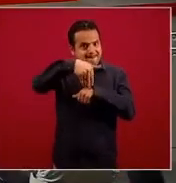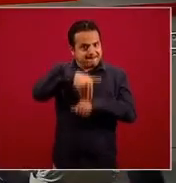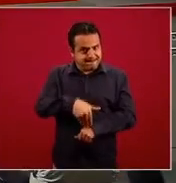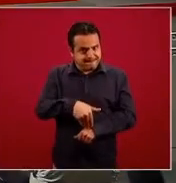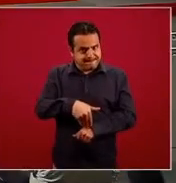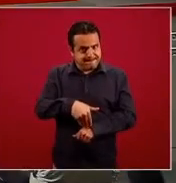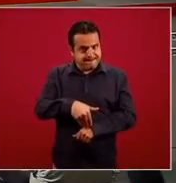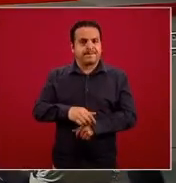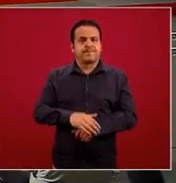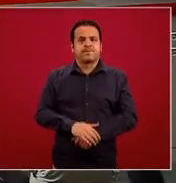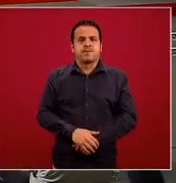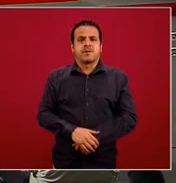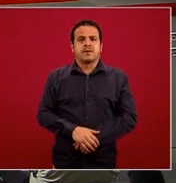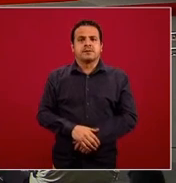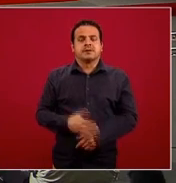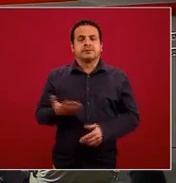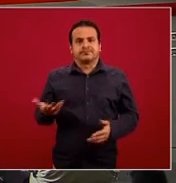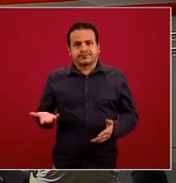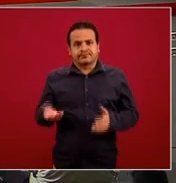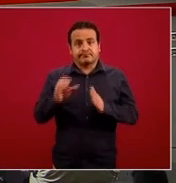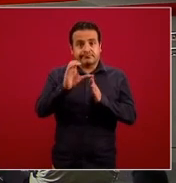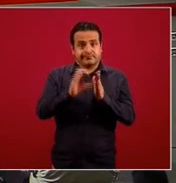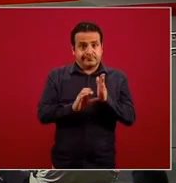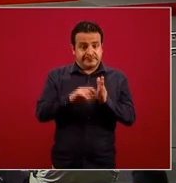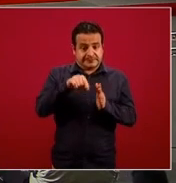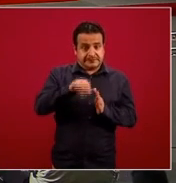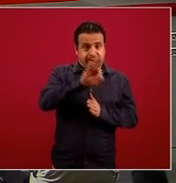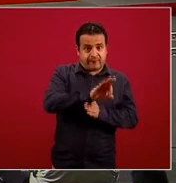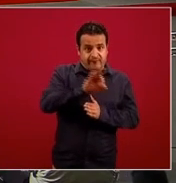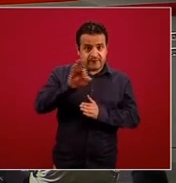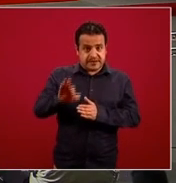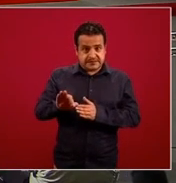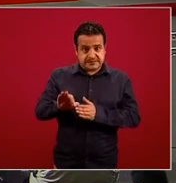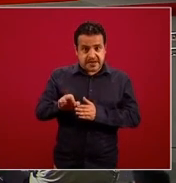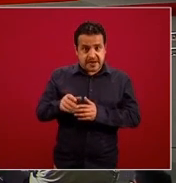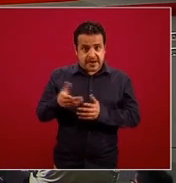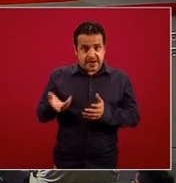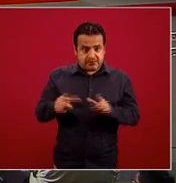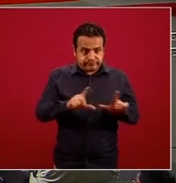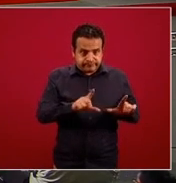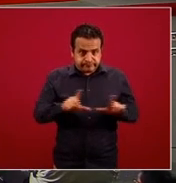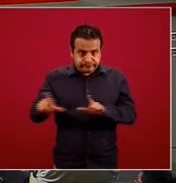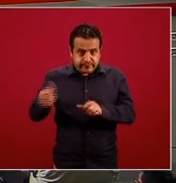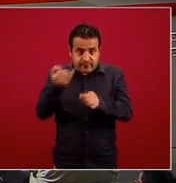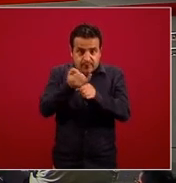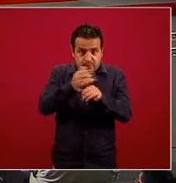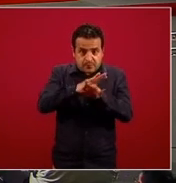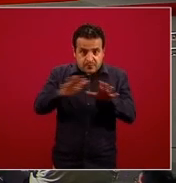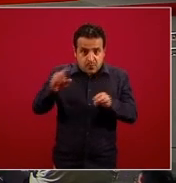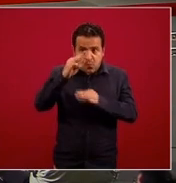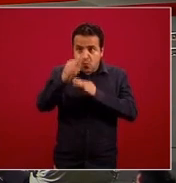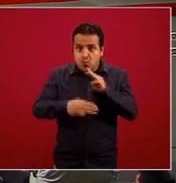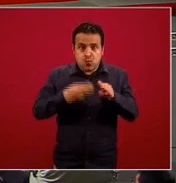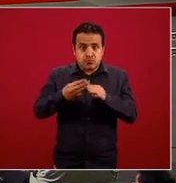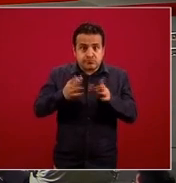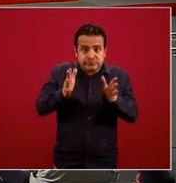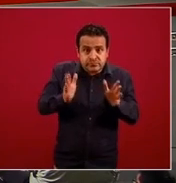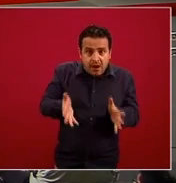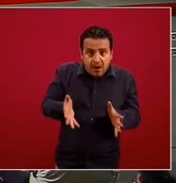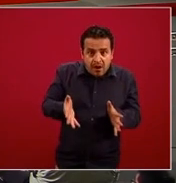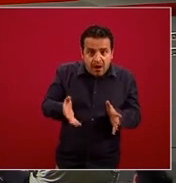we continue to implement and abide by the safe distance and the massive mitigation